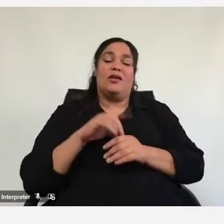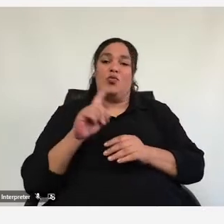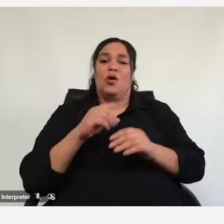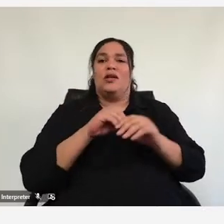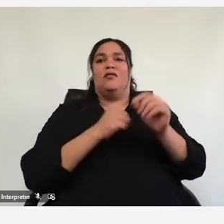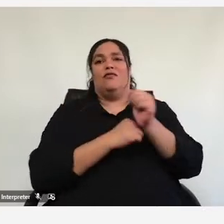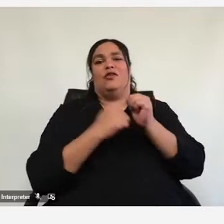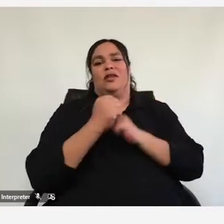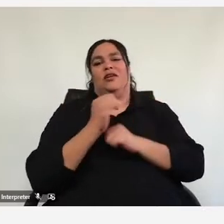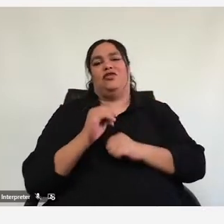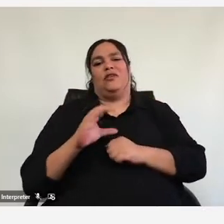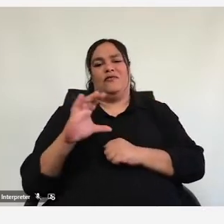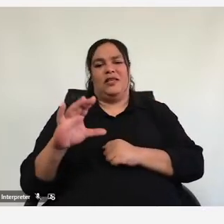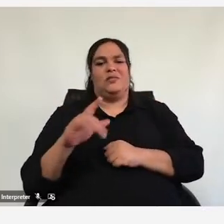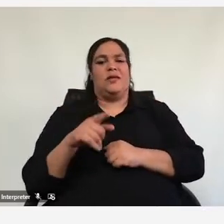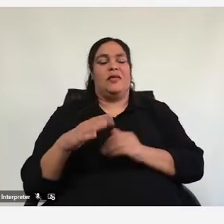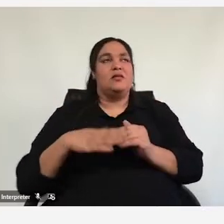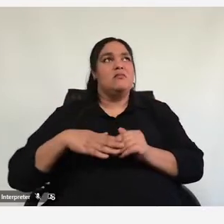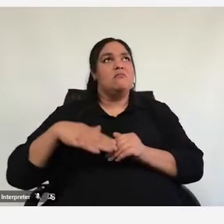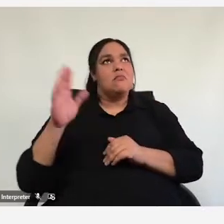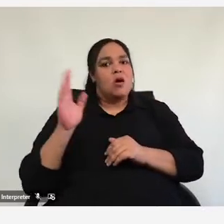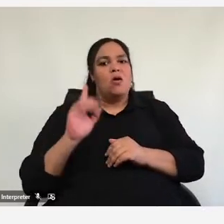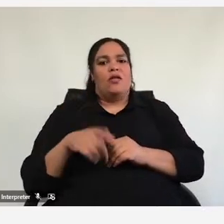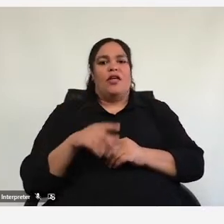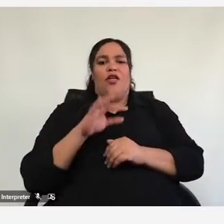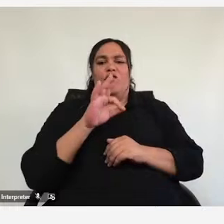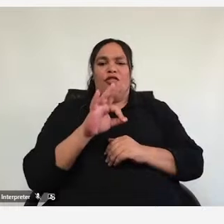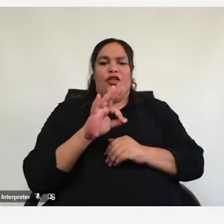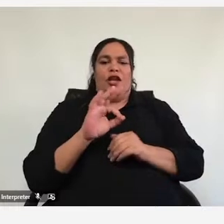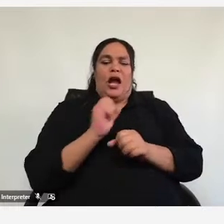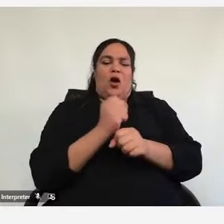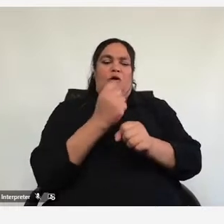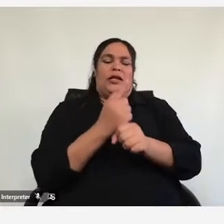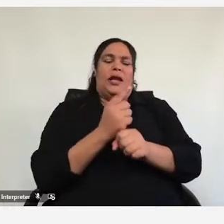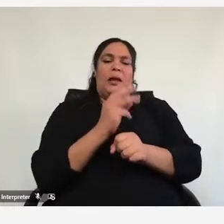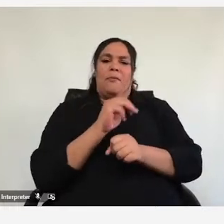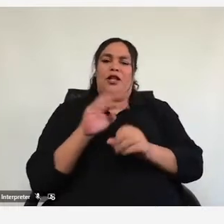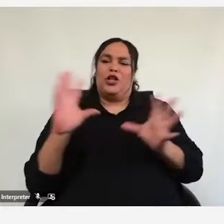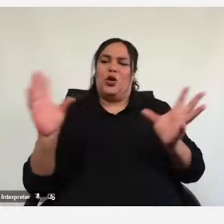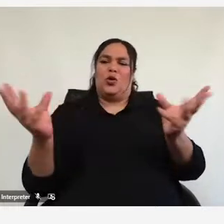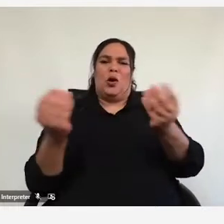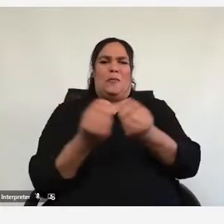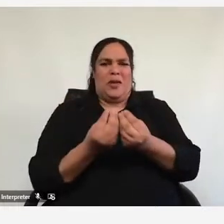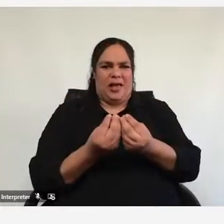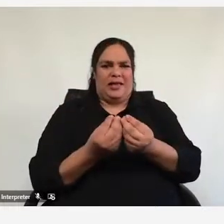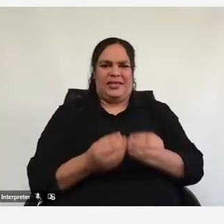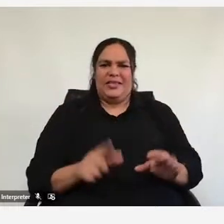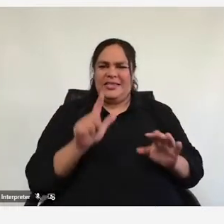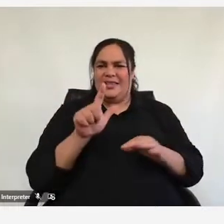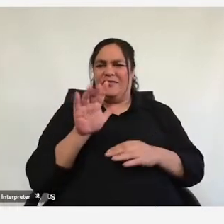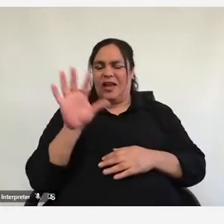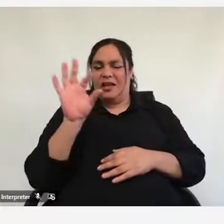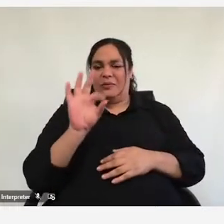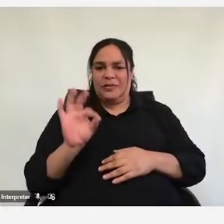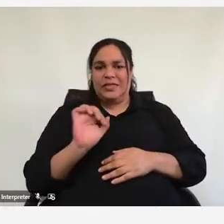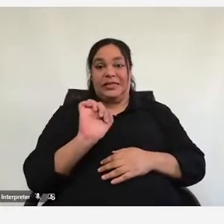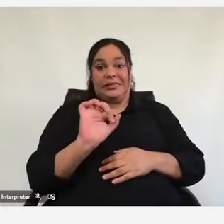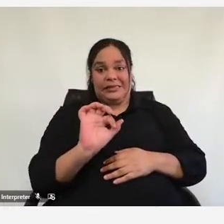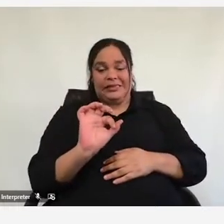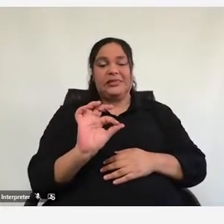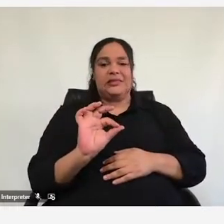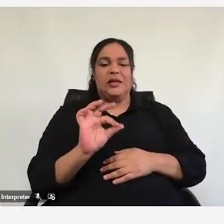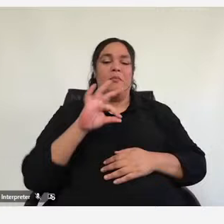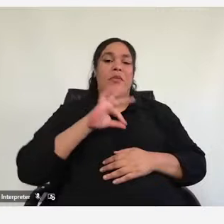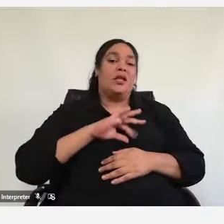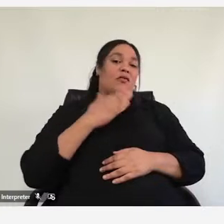infrastructure investment, which is more than the 3 Gauteng metros combined. 75% of this will